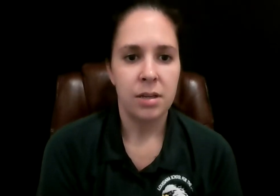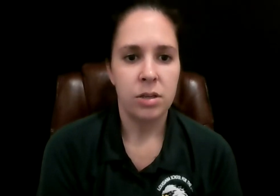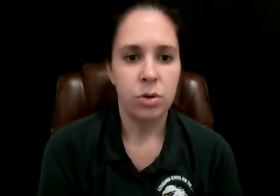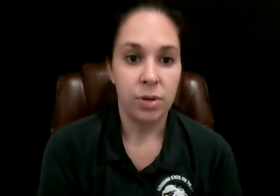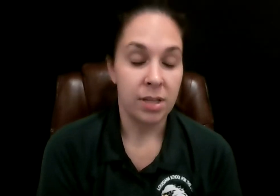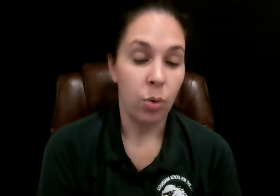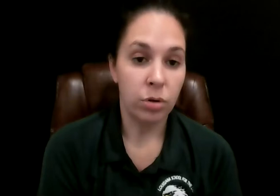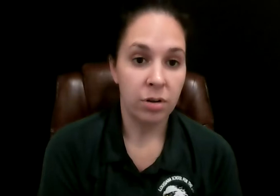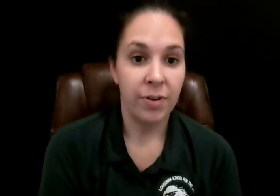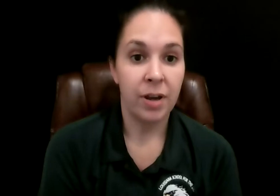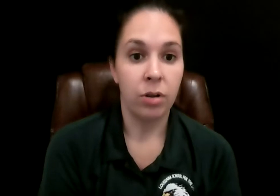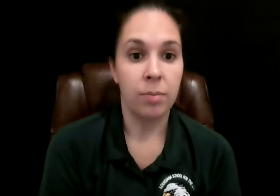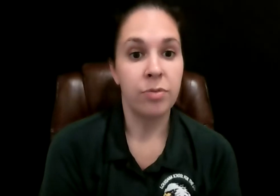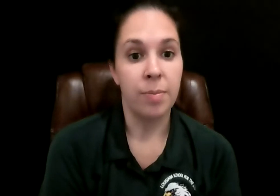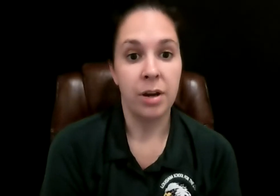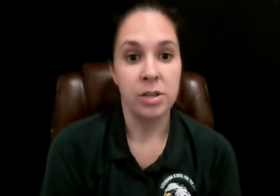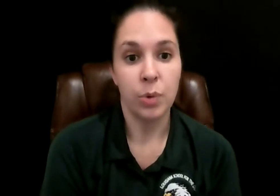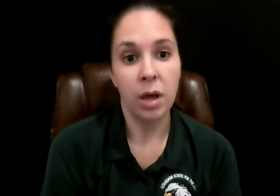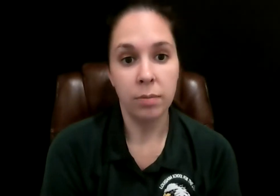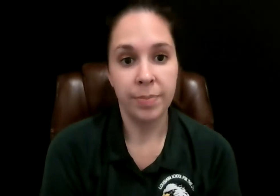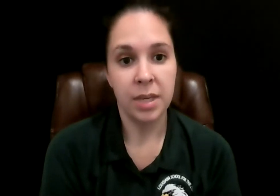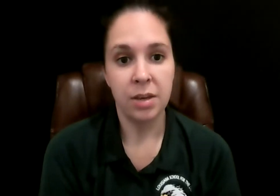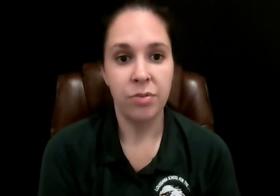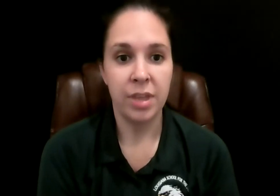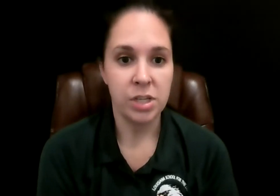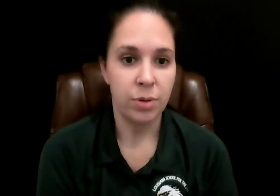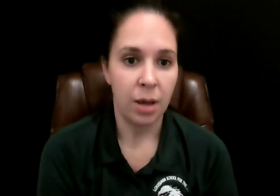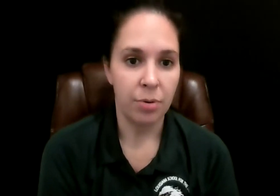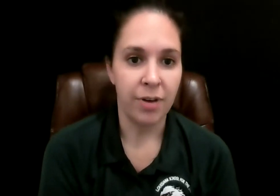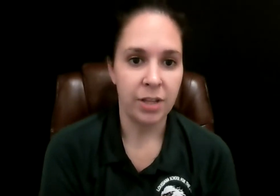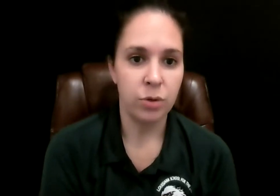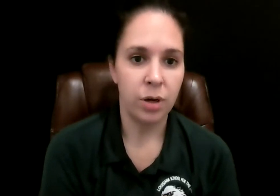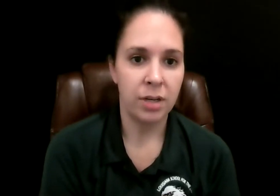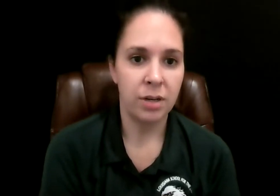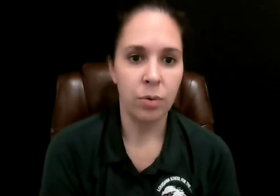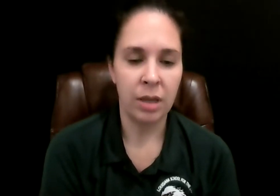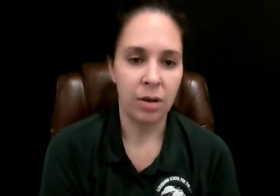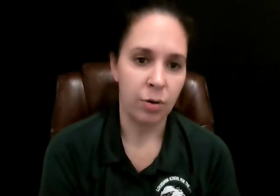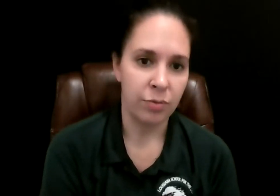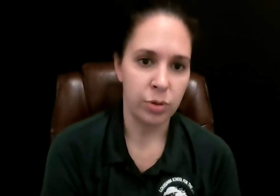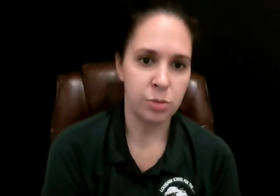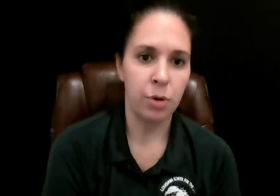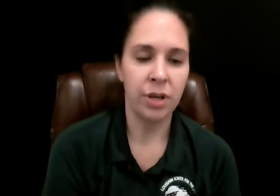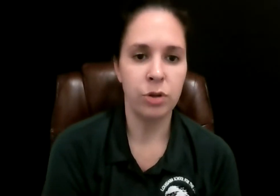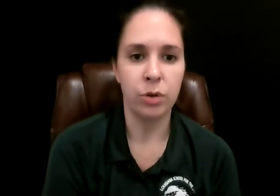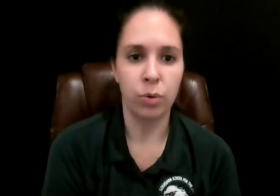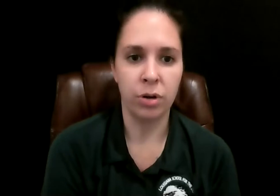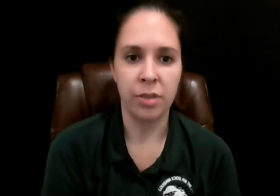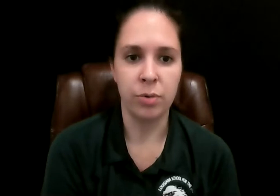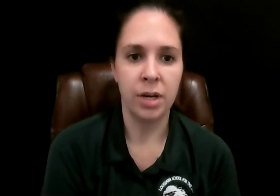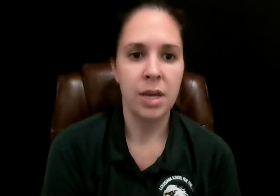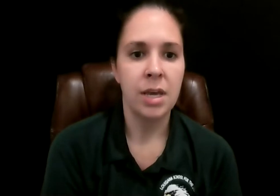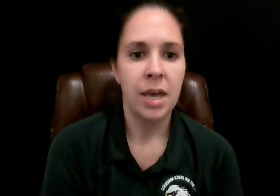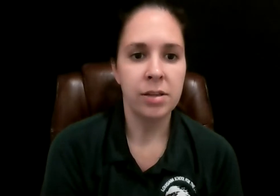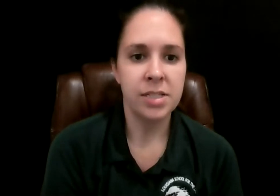and you can order a fire alarm from there as well. If they do not provide you one, or if yours is broken, you can order